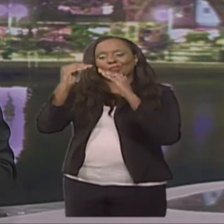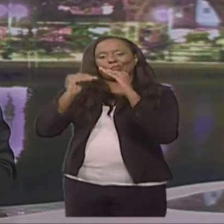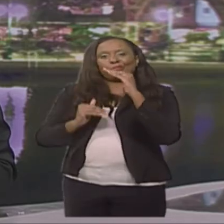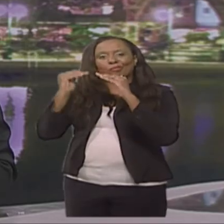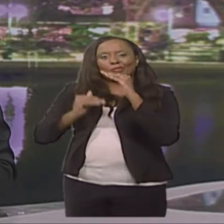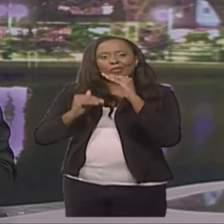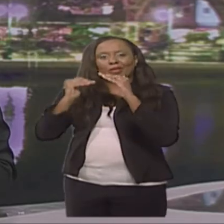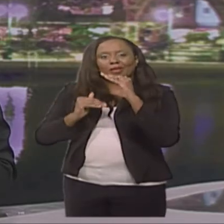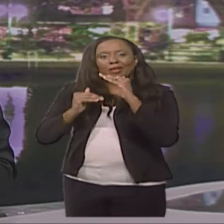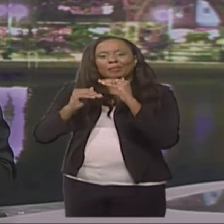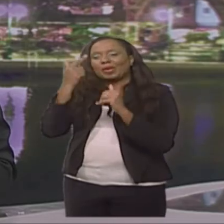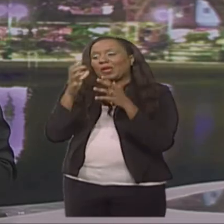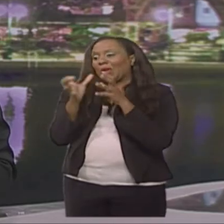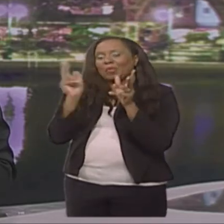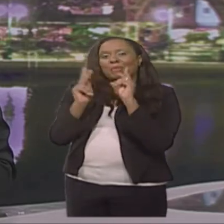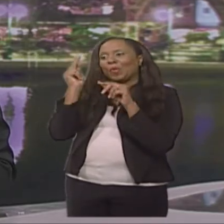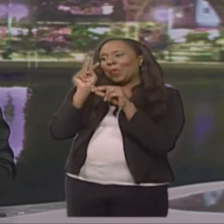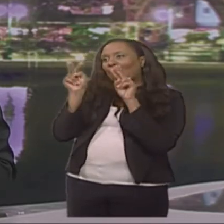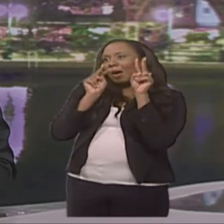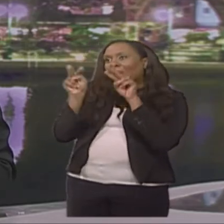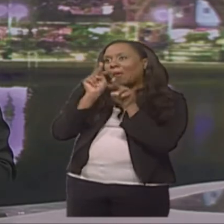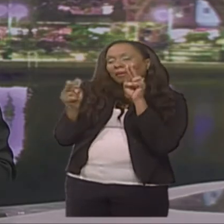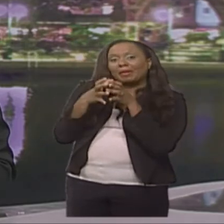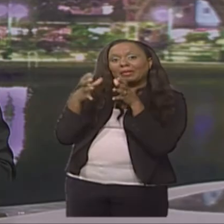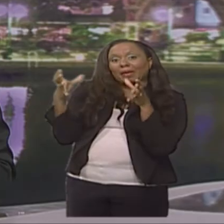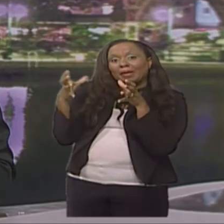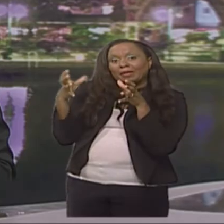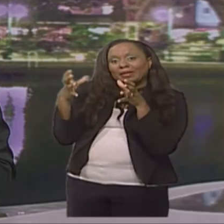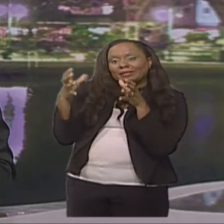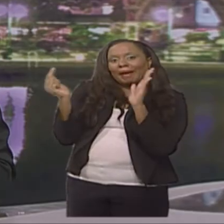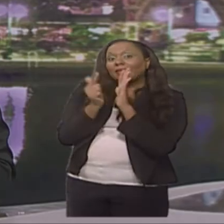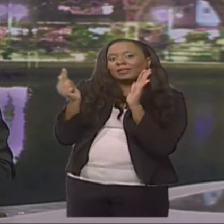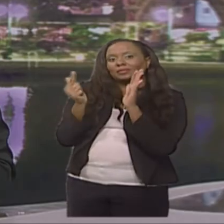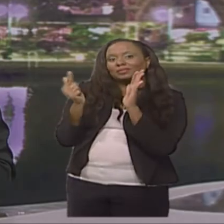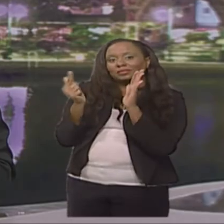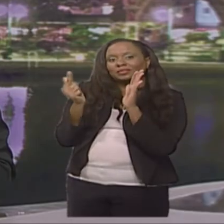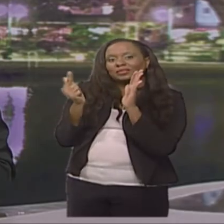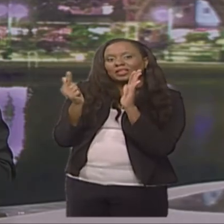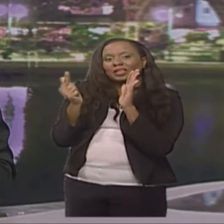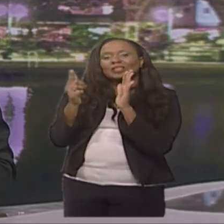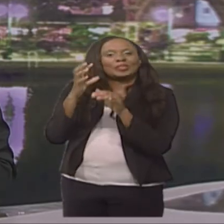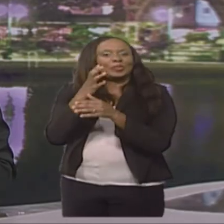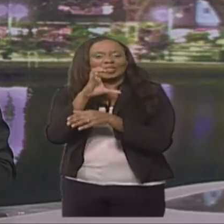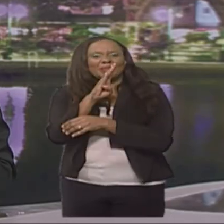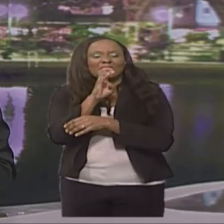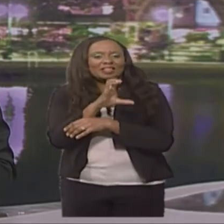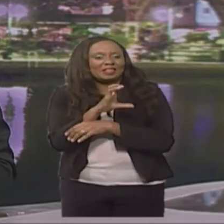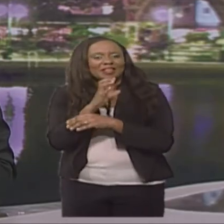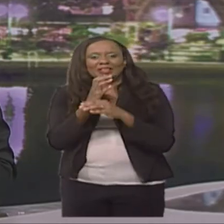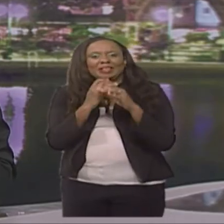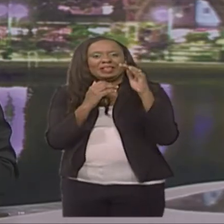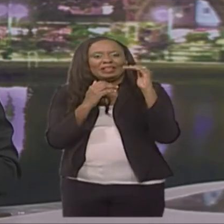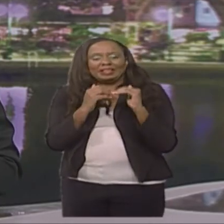and illegal providers. He says CBC has highlighted its concerns of the provision of concessions to telecoms providers, which places it